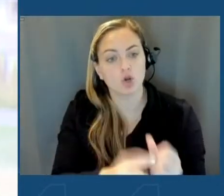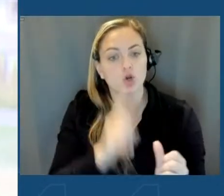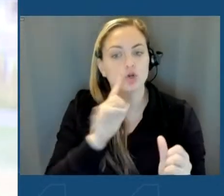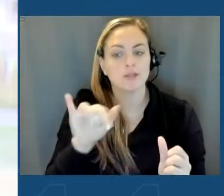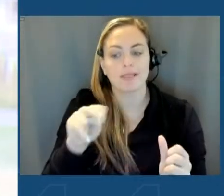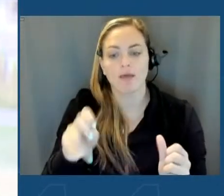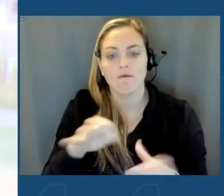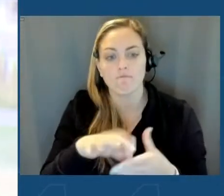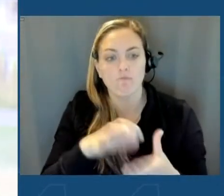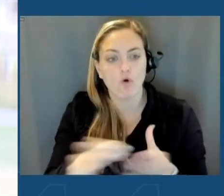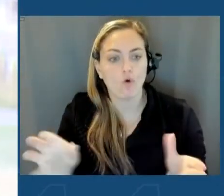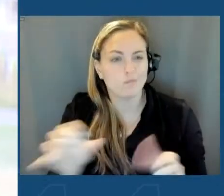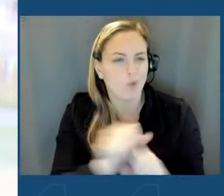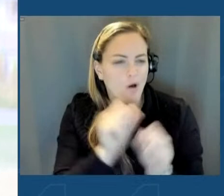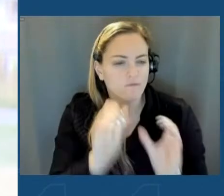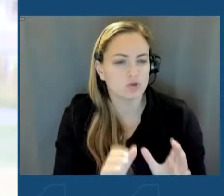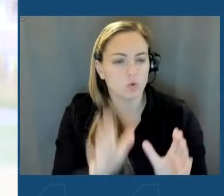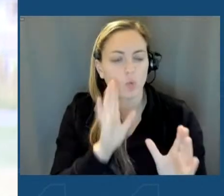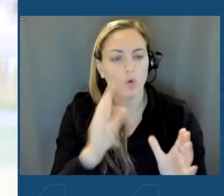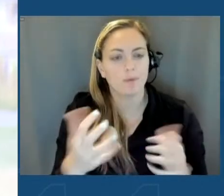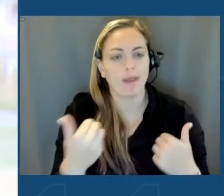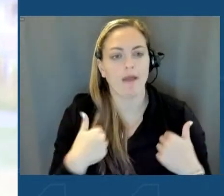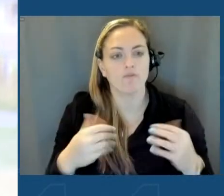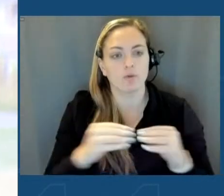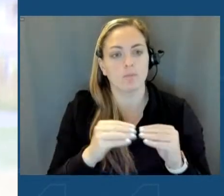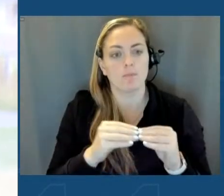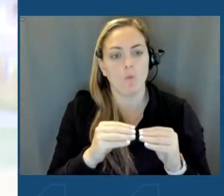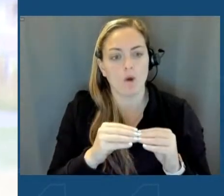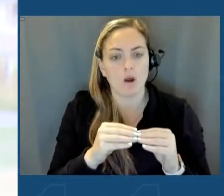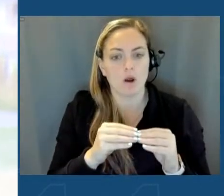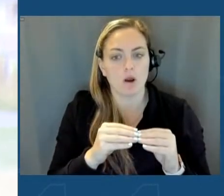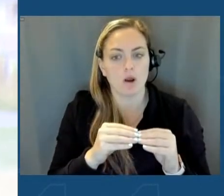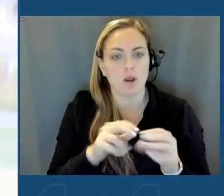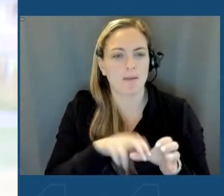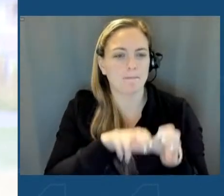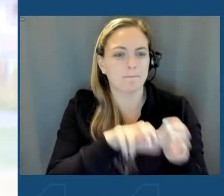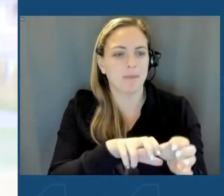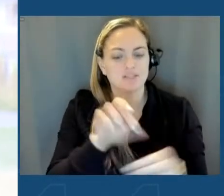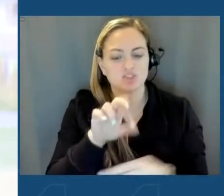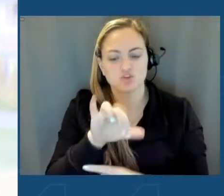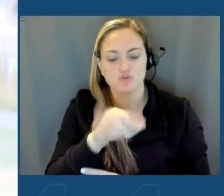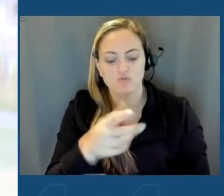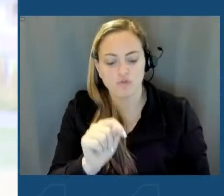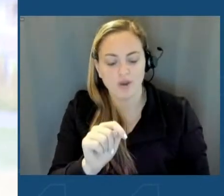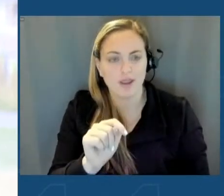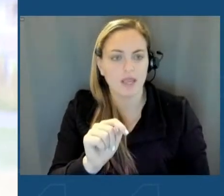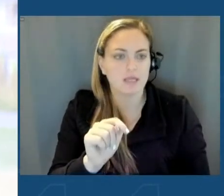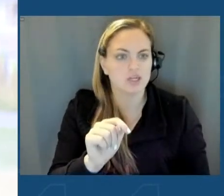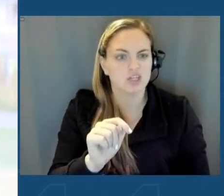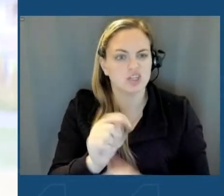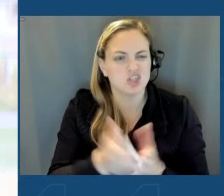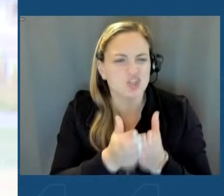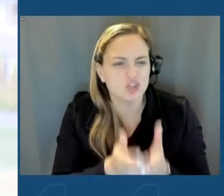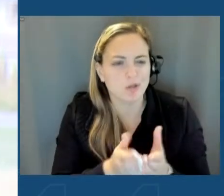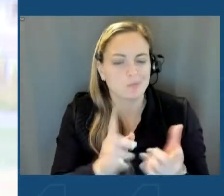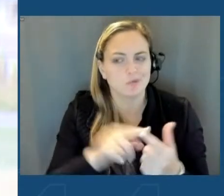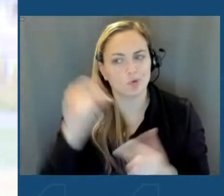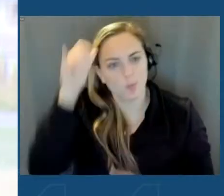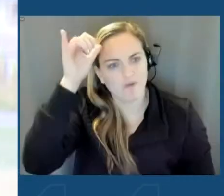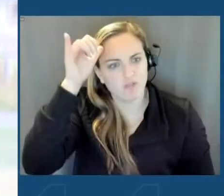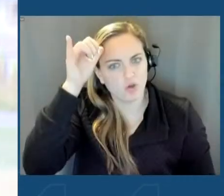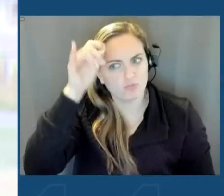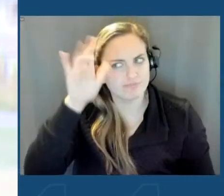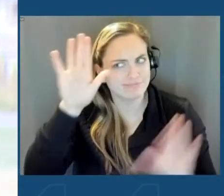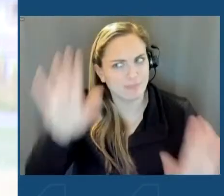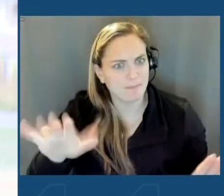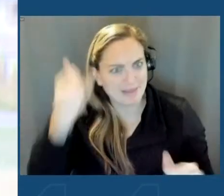going to be bringing more passenger freight, passenger cruise ships to Buffalo. What a radical idea! What a radical